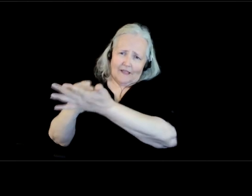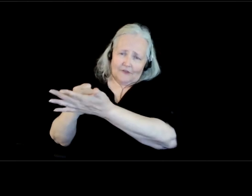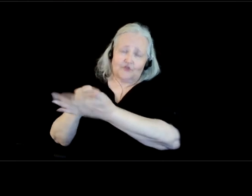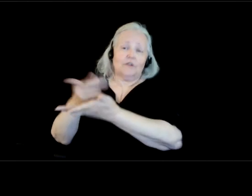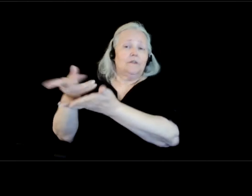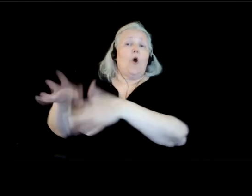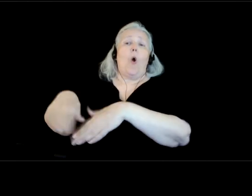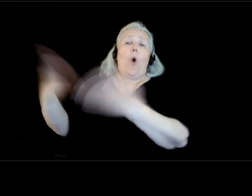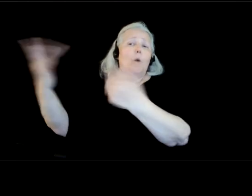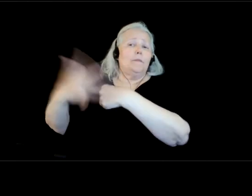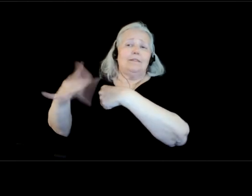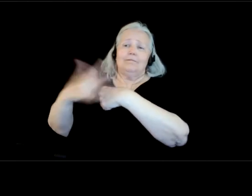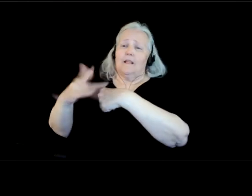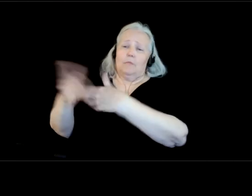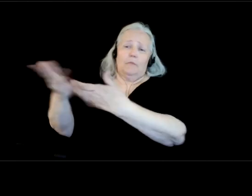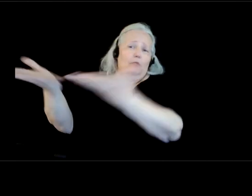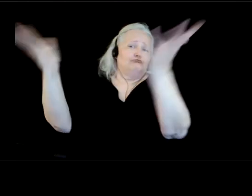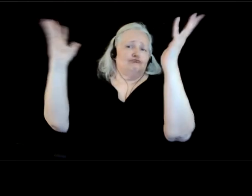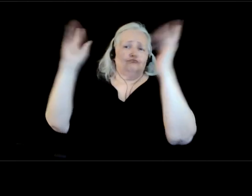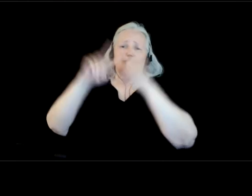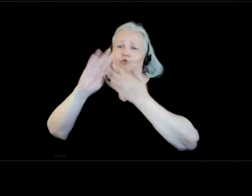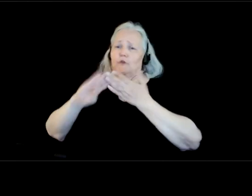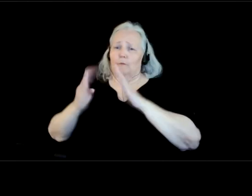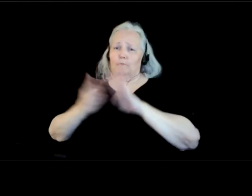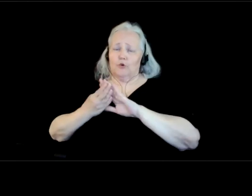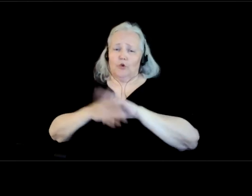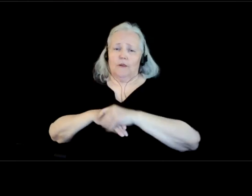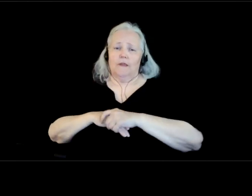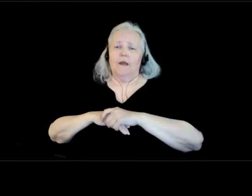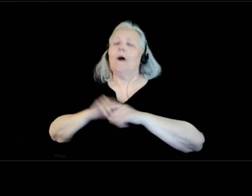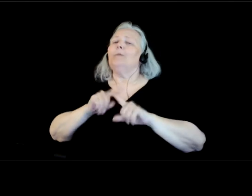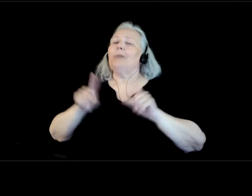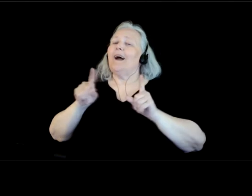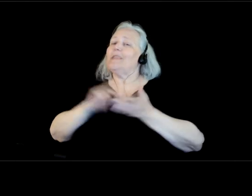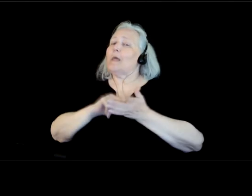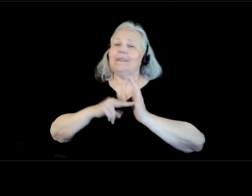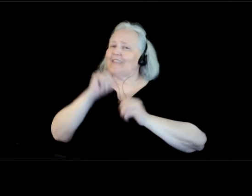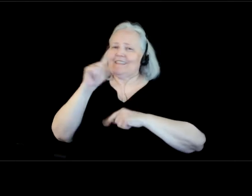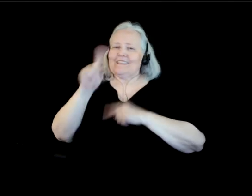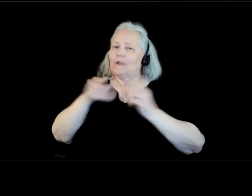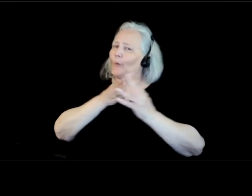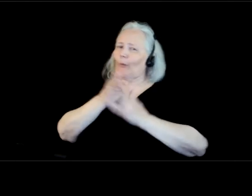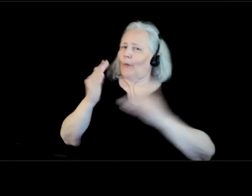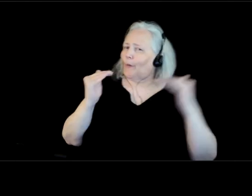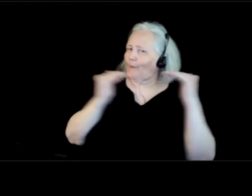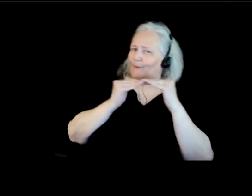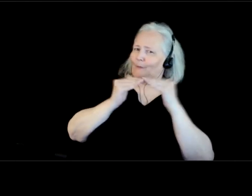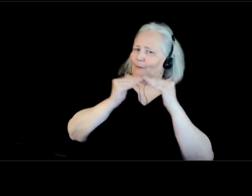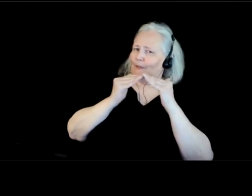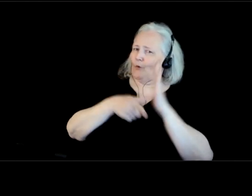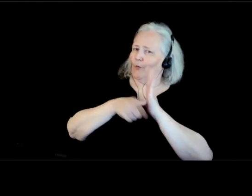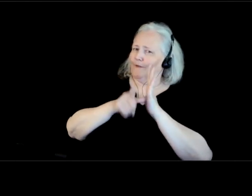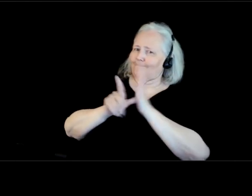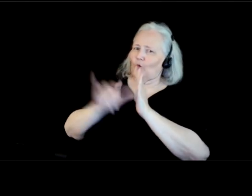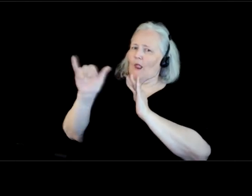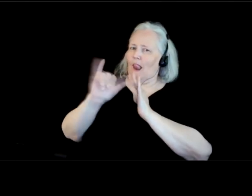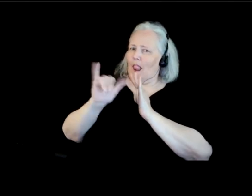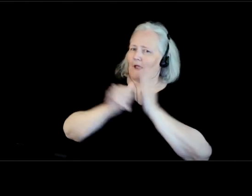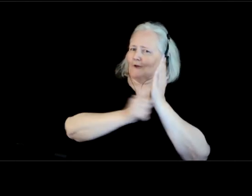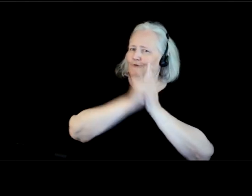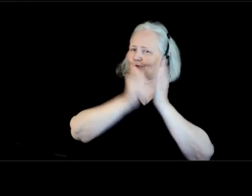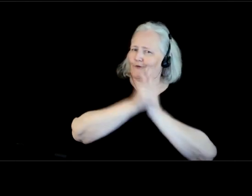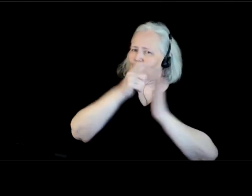community can access it, which means it didn't go through the typical peer review of a journal article. As a